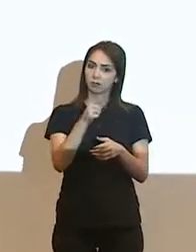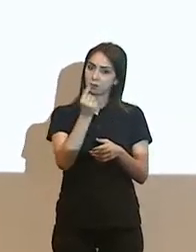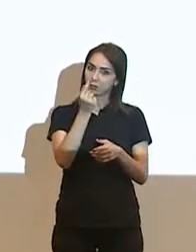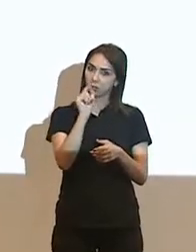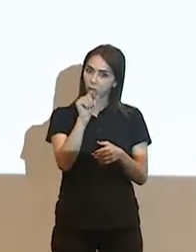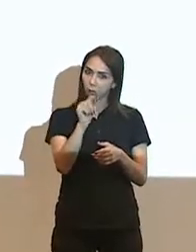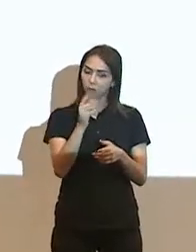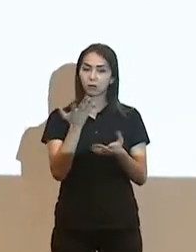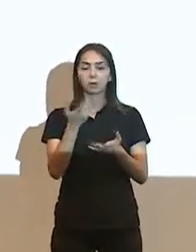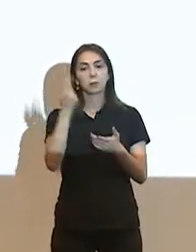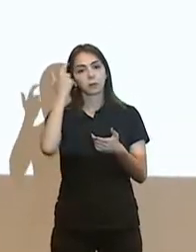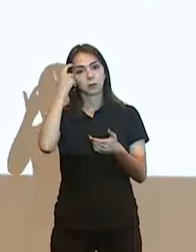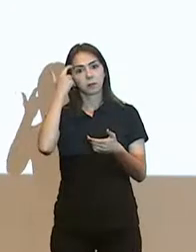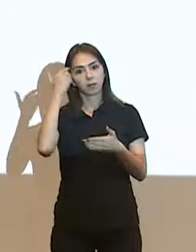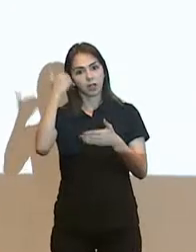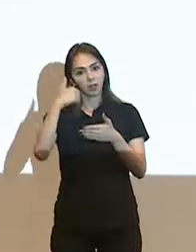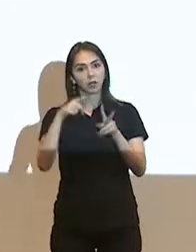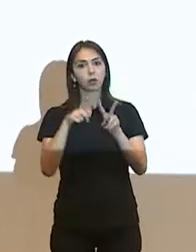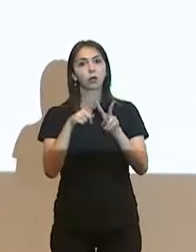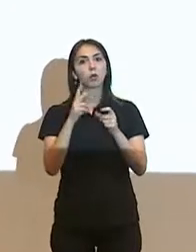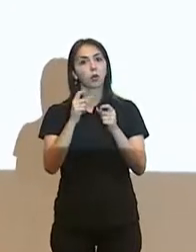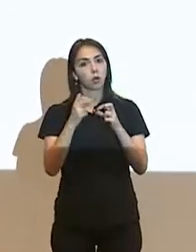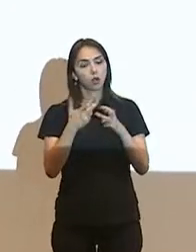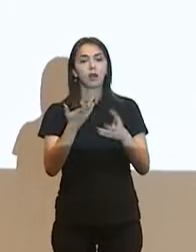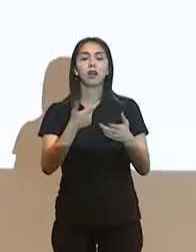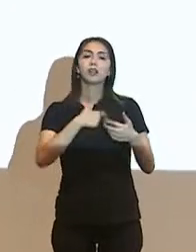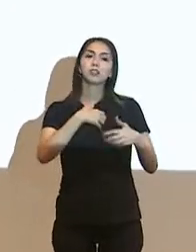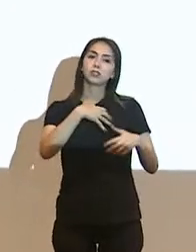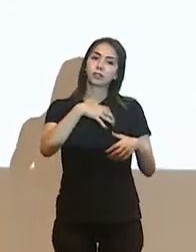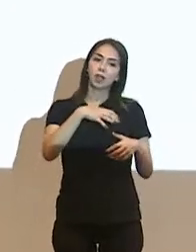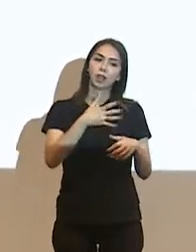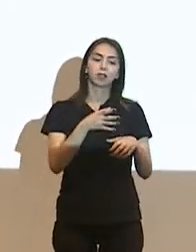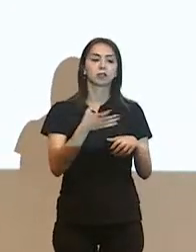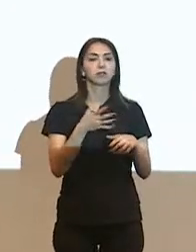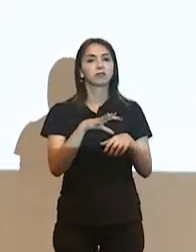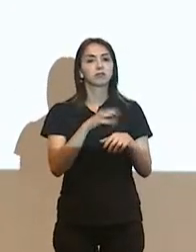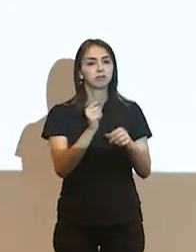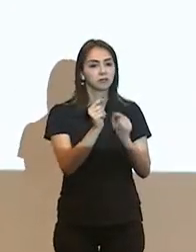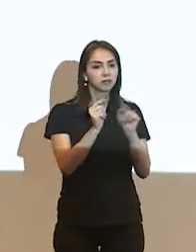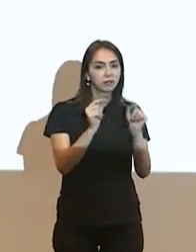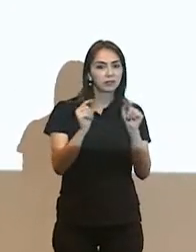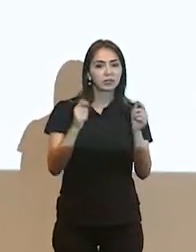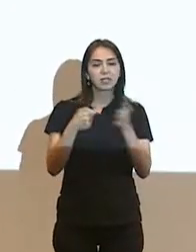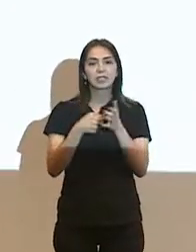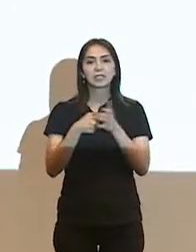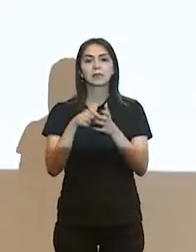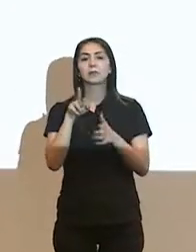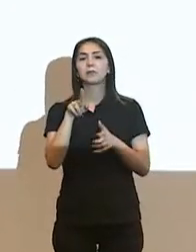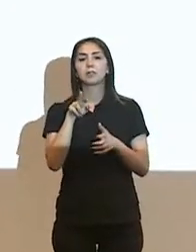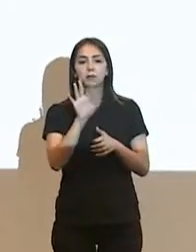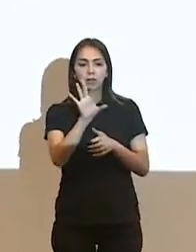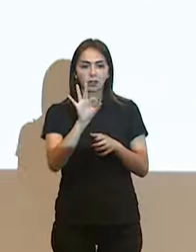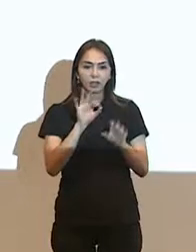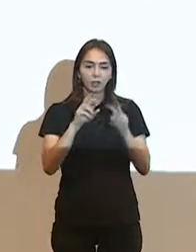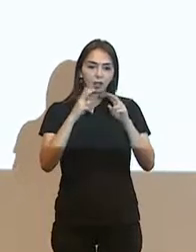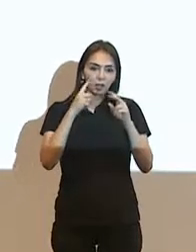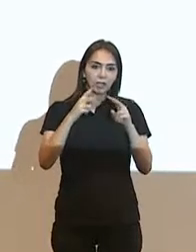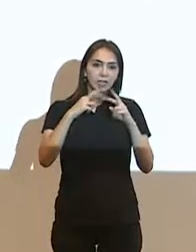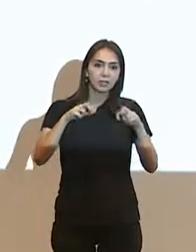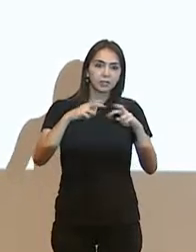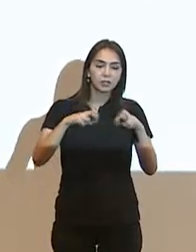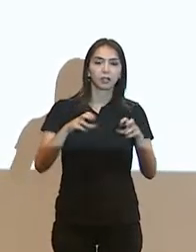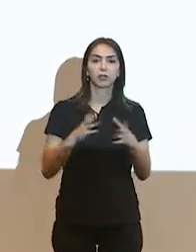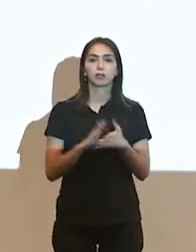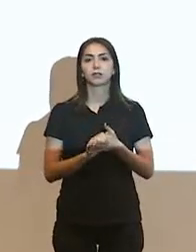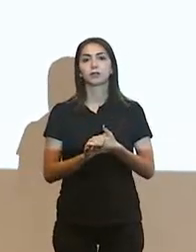one we look into them separately so if it's the brain then we look into neurons if it's delivery then we look into the cells if it's a